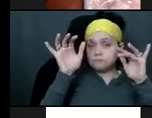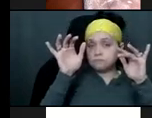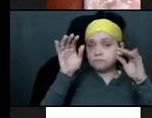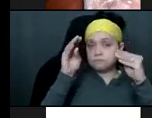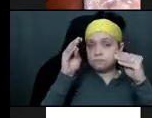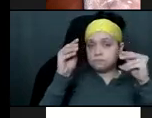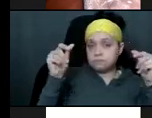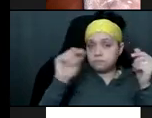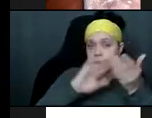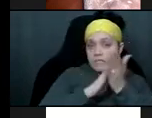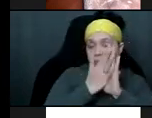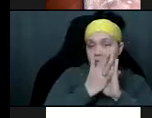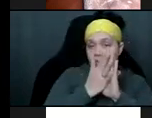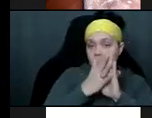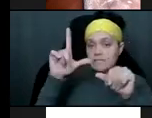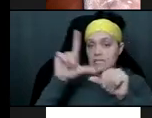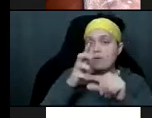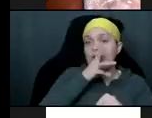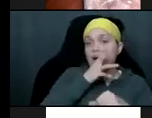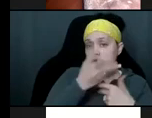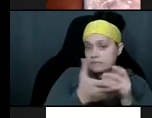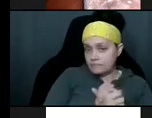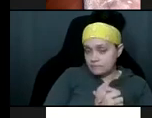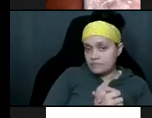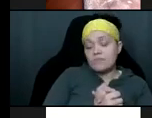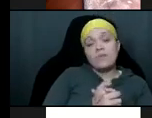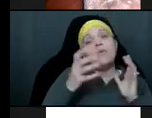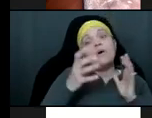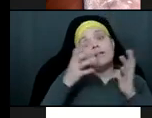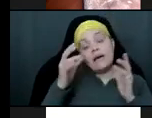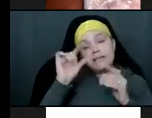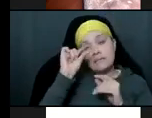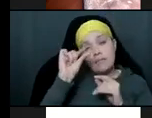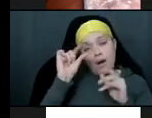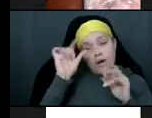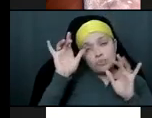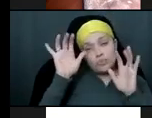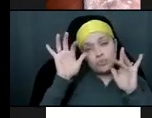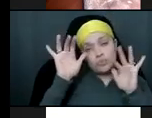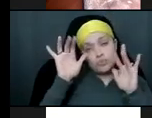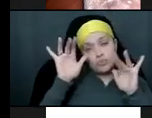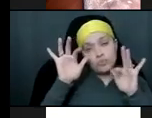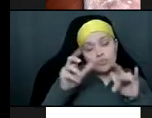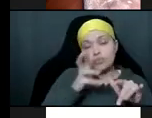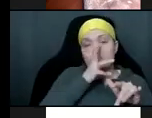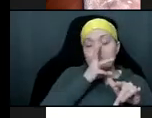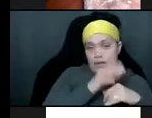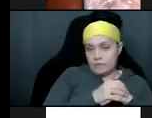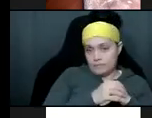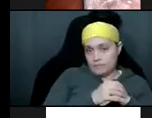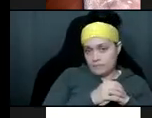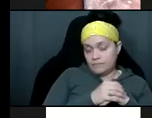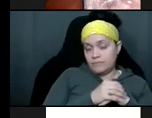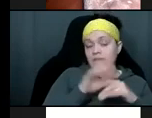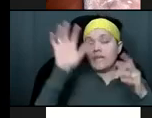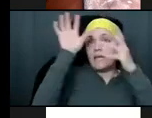condenses and turns to liquid water. Well, lots of tiny, tiny droplets of liquid water. And